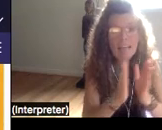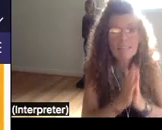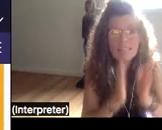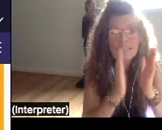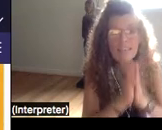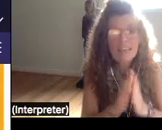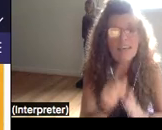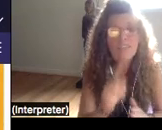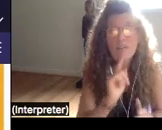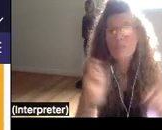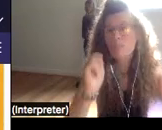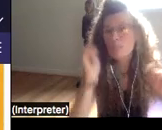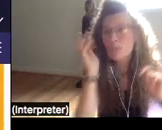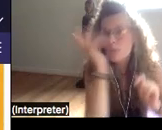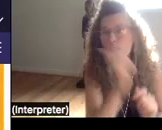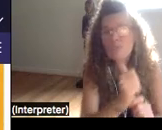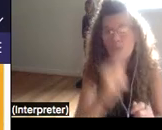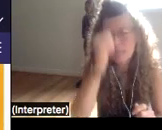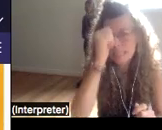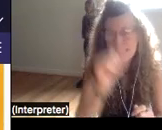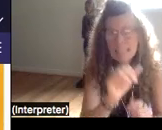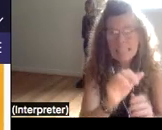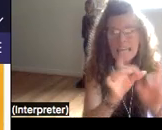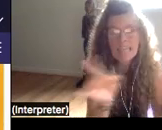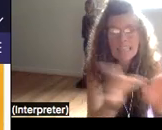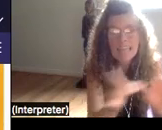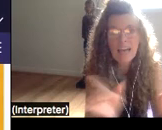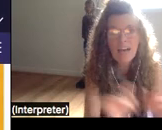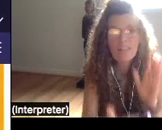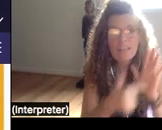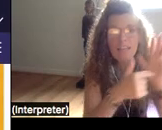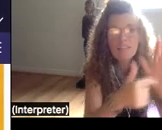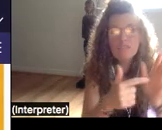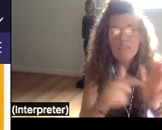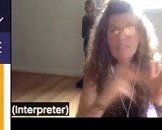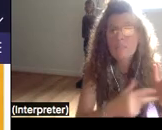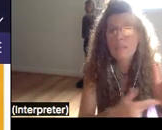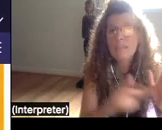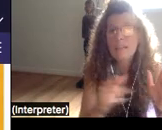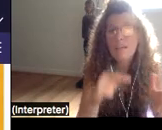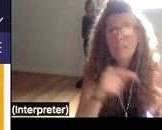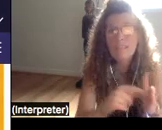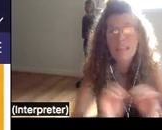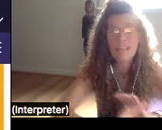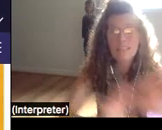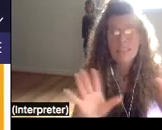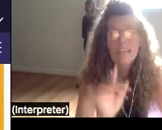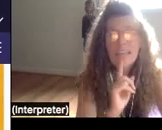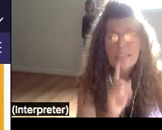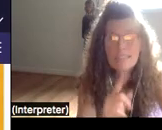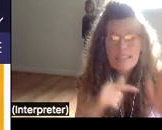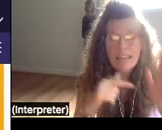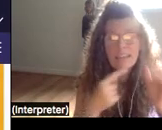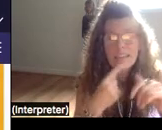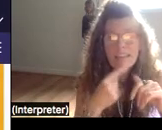we would ask. There is a beautiful Indian tale that illustrates the meaning of this light.